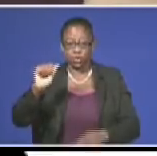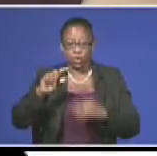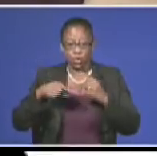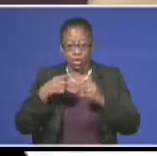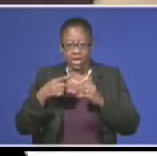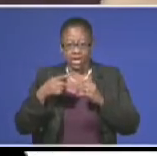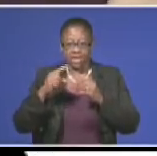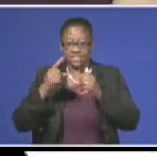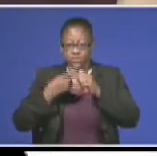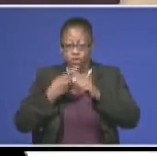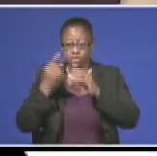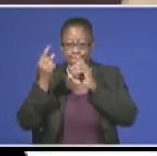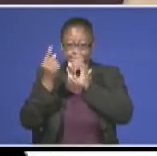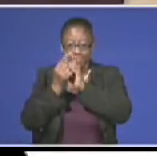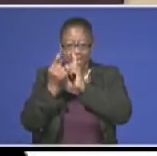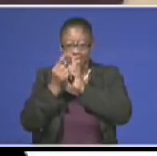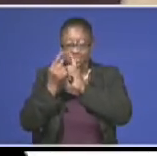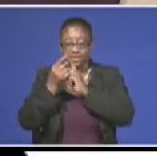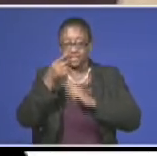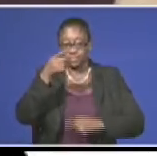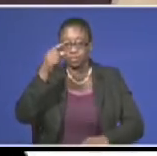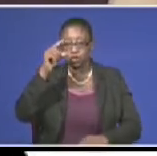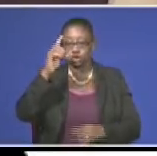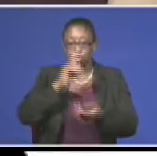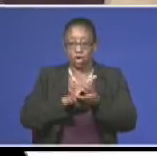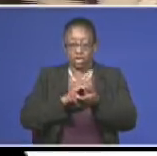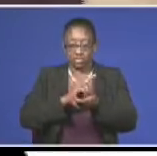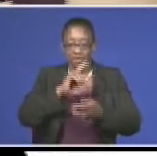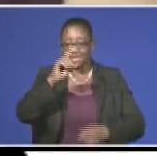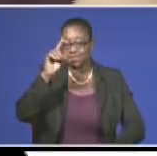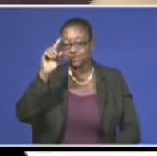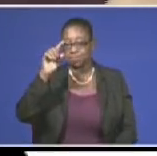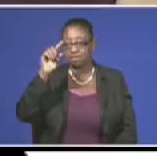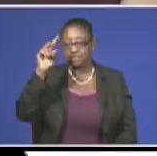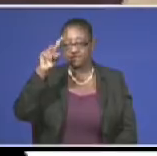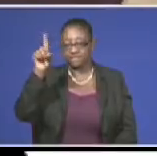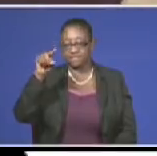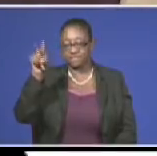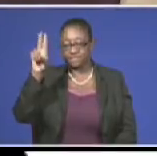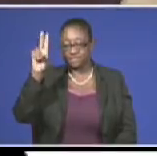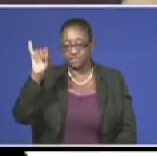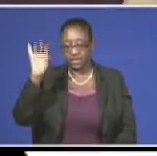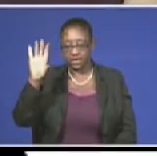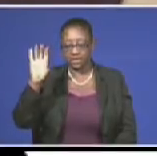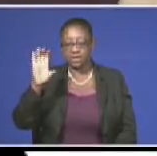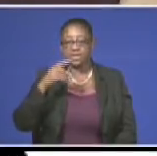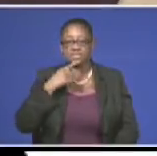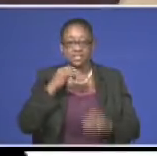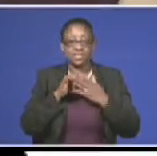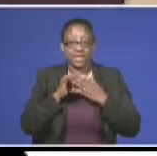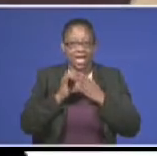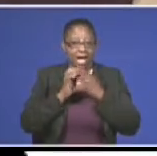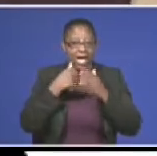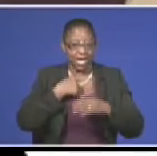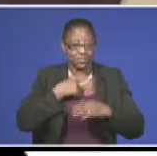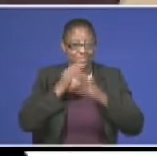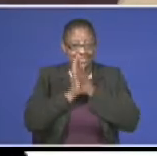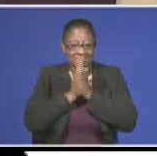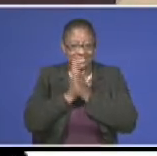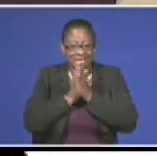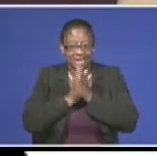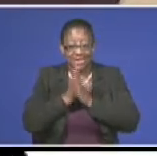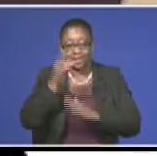Dr. Vic, and he told me about his toolkit, which he'll explain, I was very, very excited